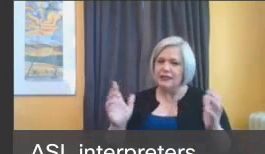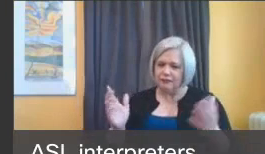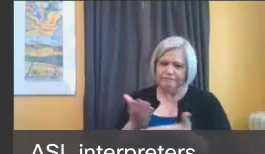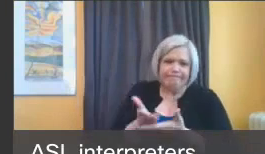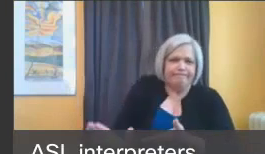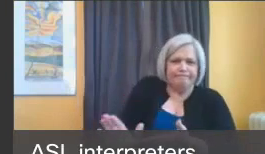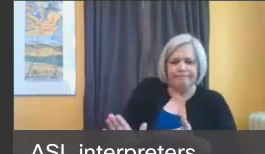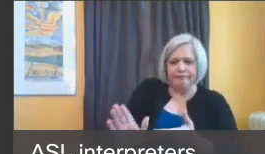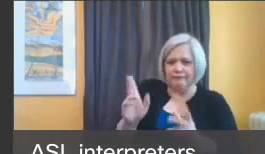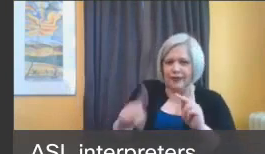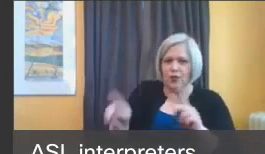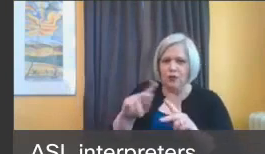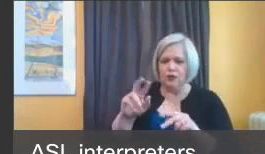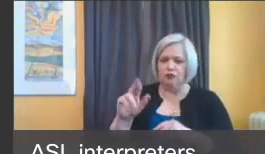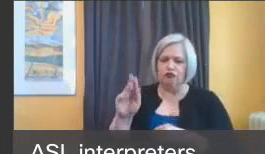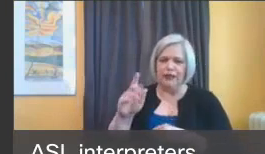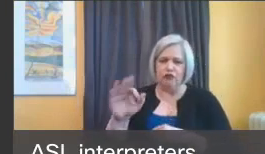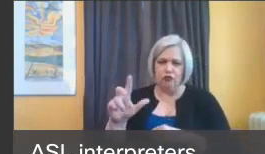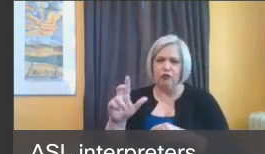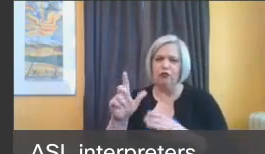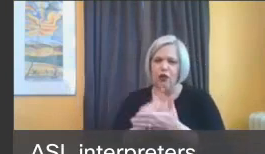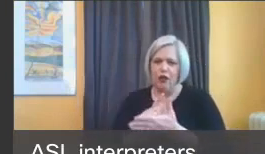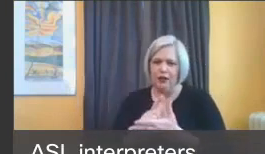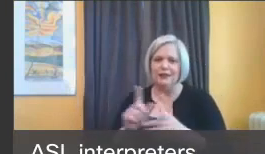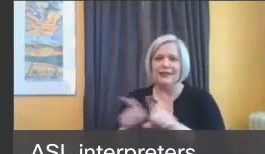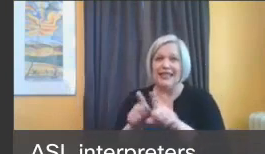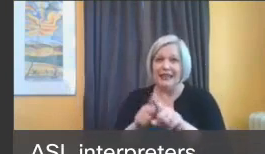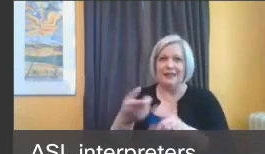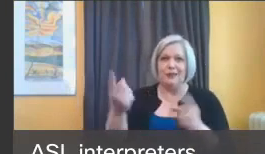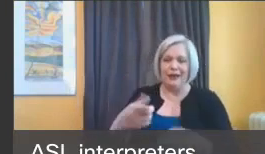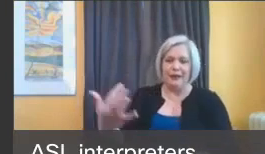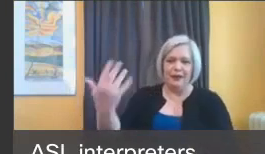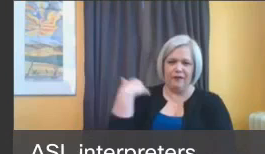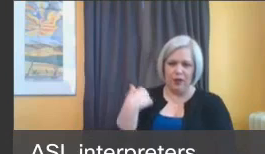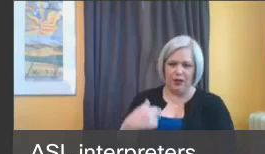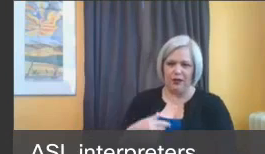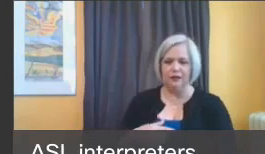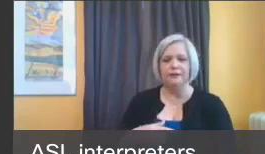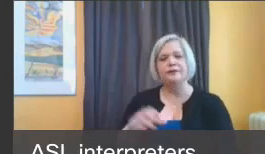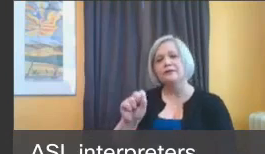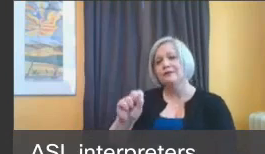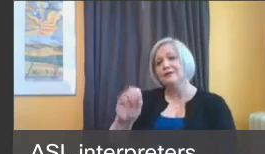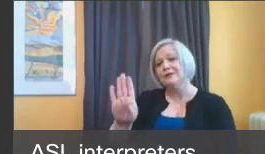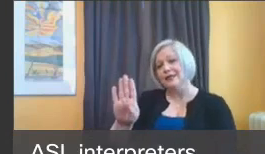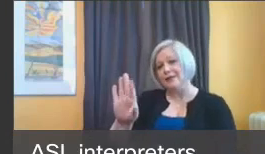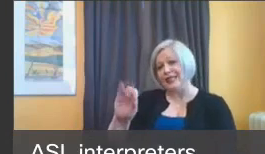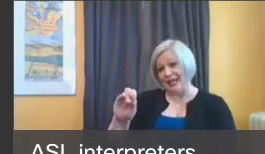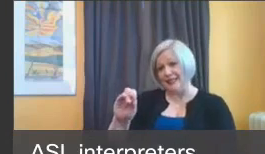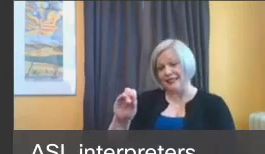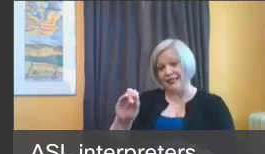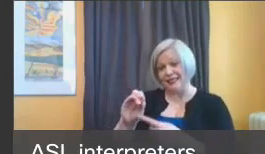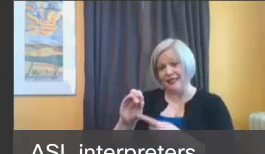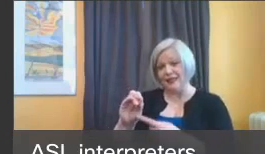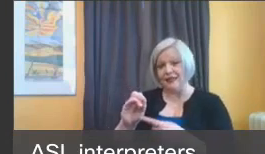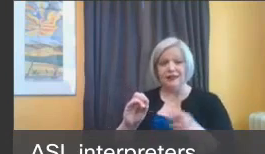in the past, similar to laws enacted in Florida in the past, excuse me. So SB 90 seeks to curb the high turnout that the